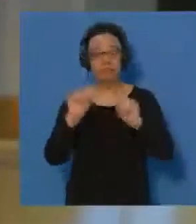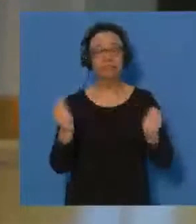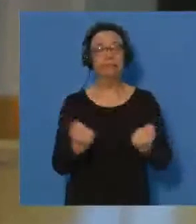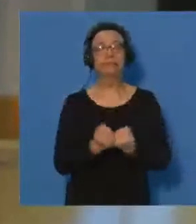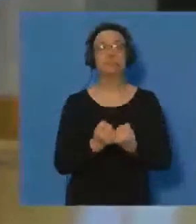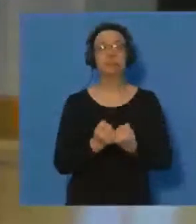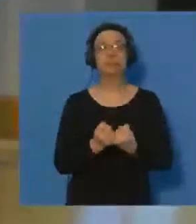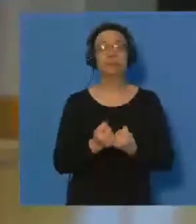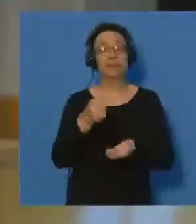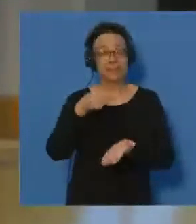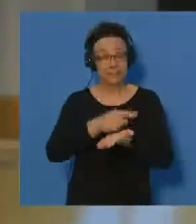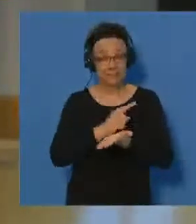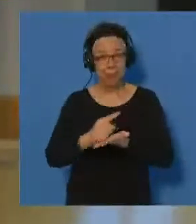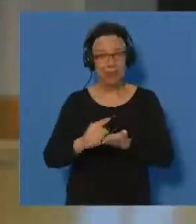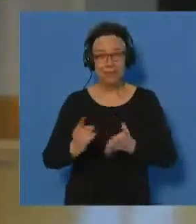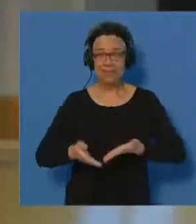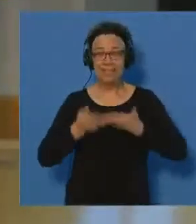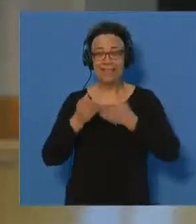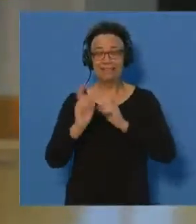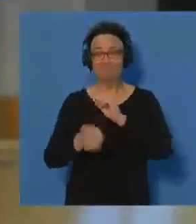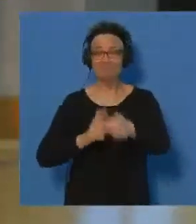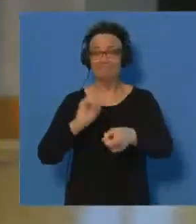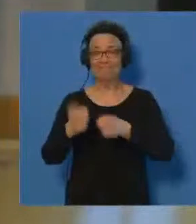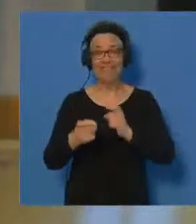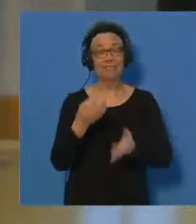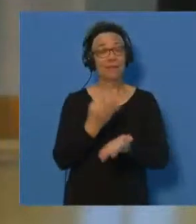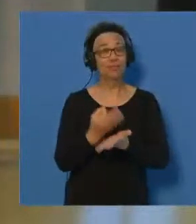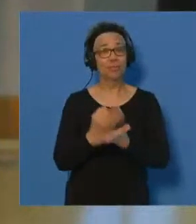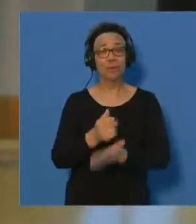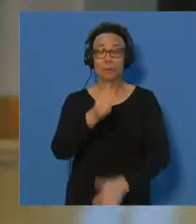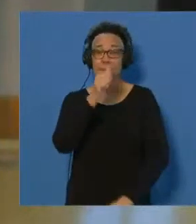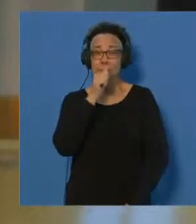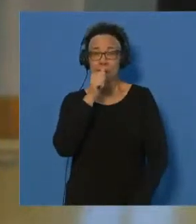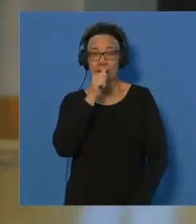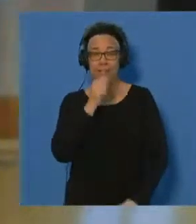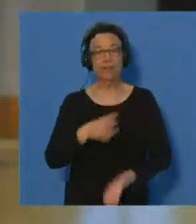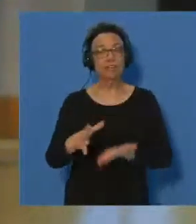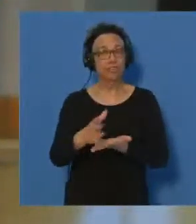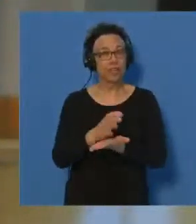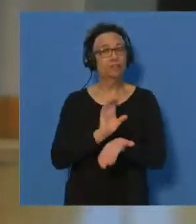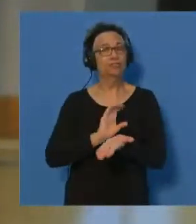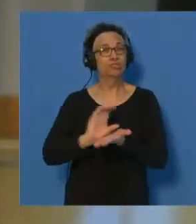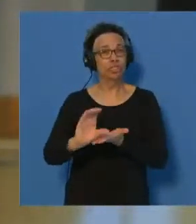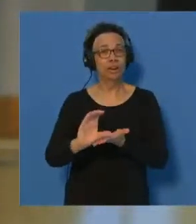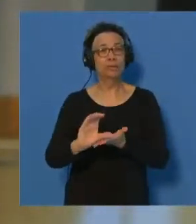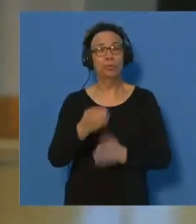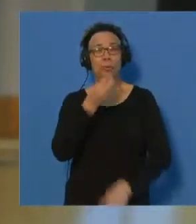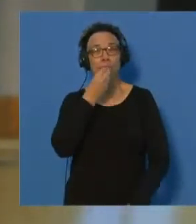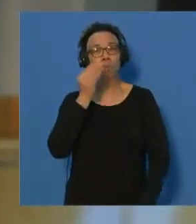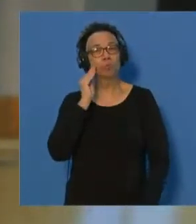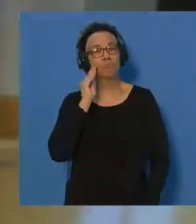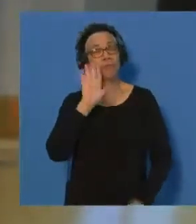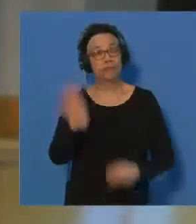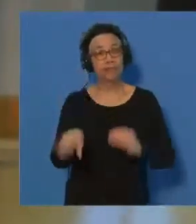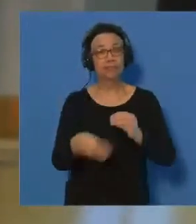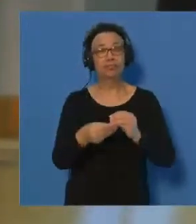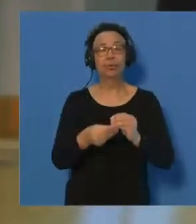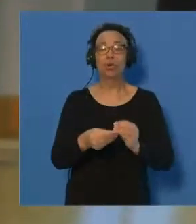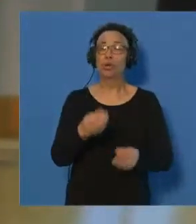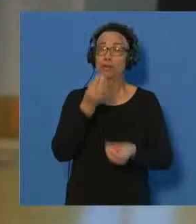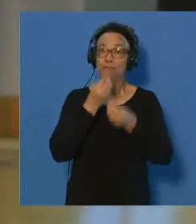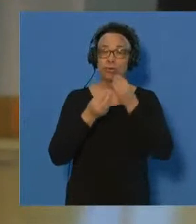This week, they allocated funds to the private and charitable residential care homes for additional food and non-medical